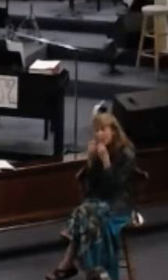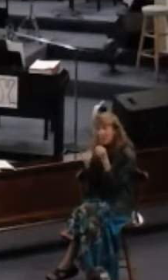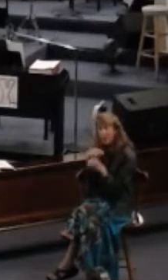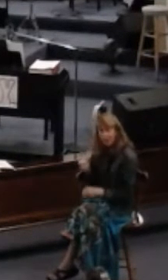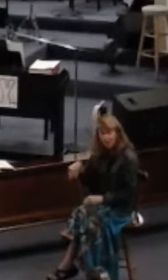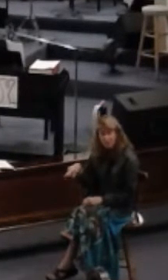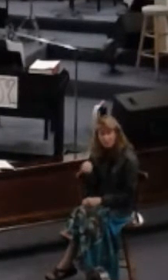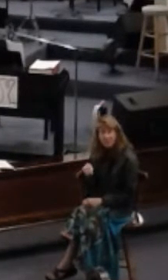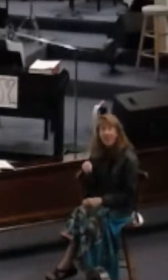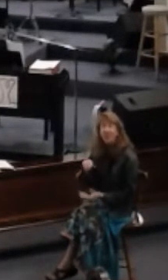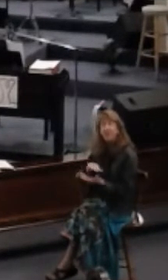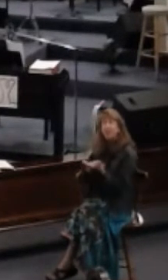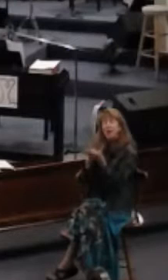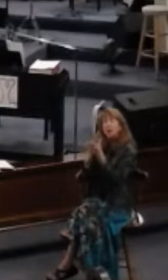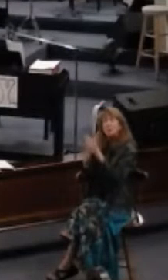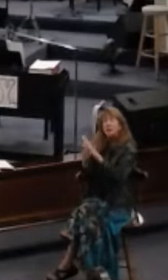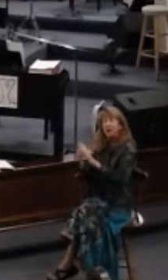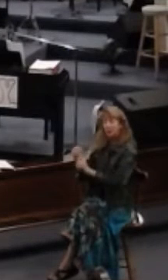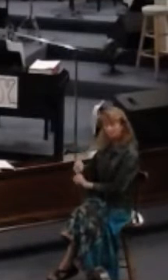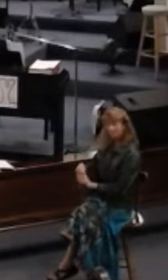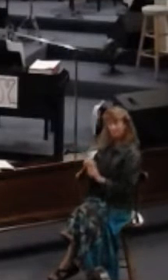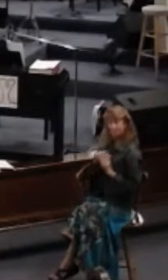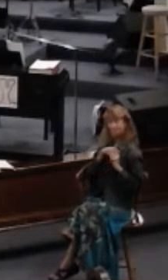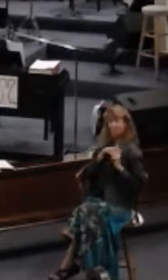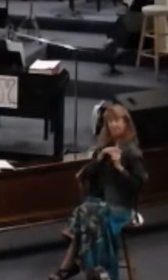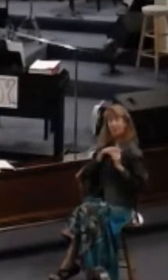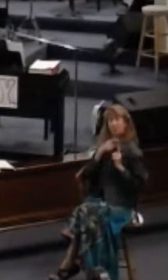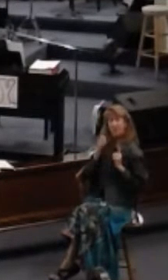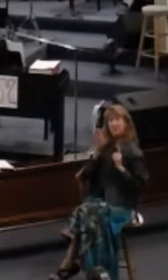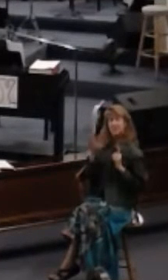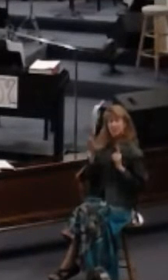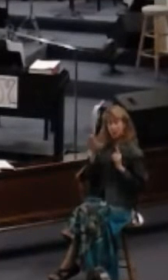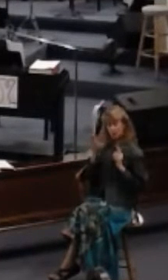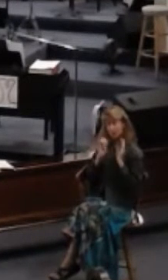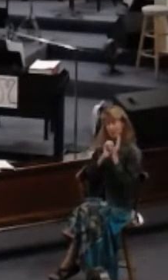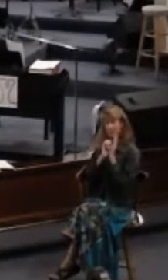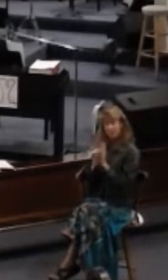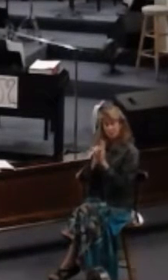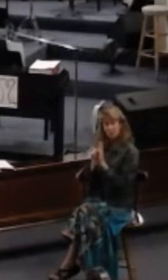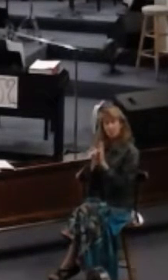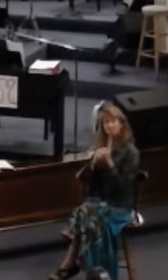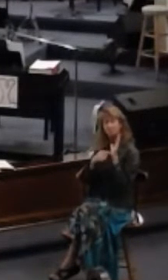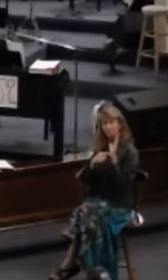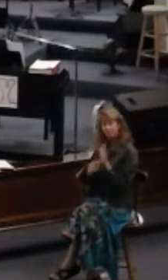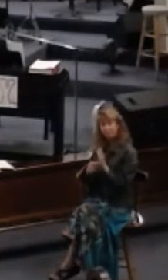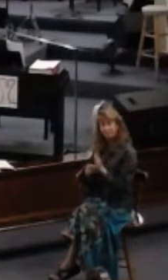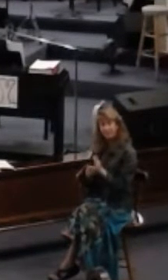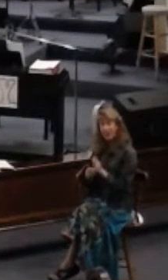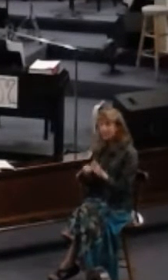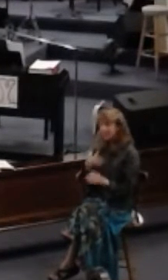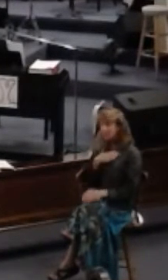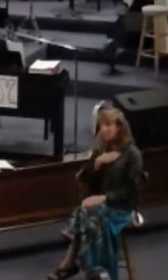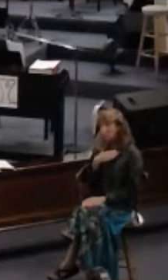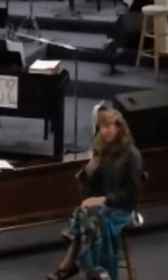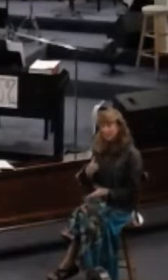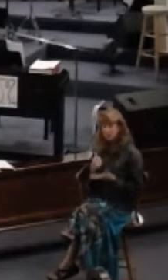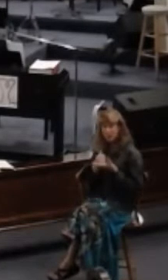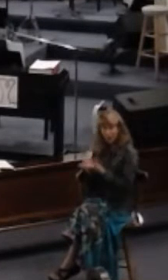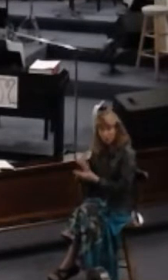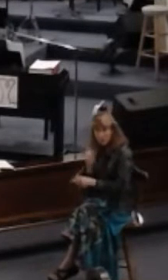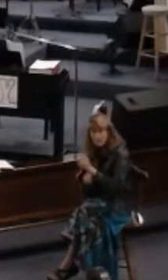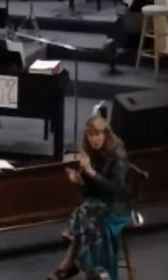came to know Jesus. Their willingness to help people in the face of certain death influenced